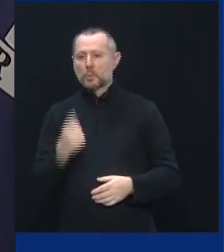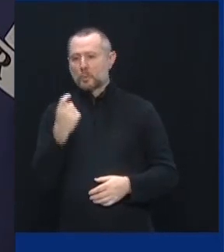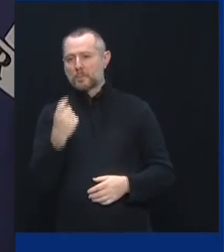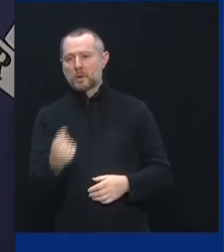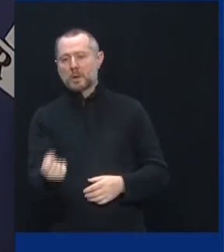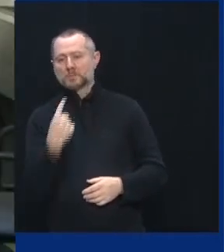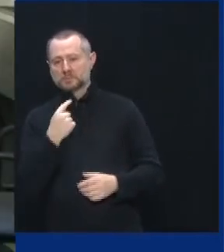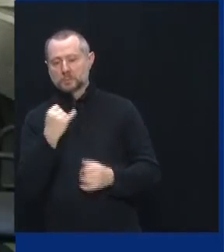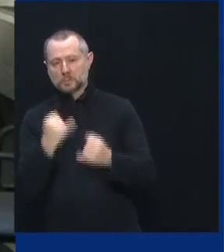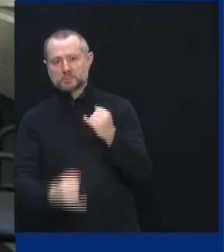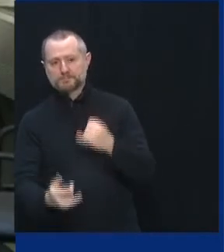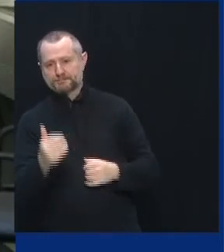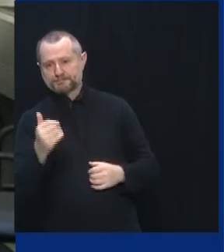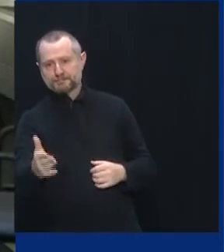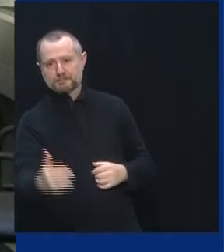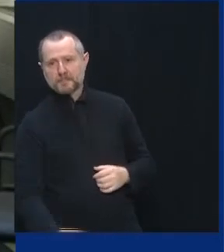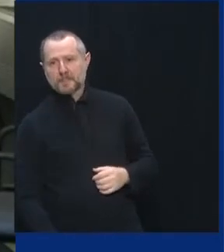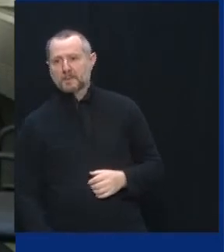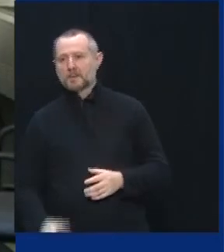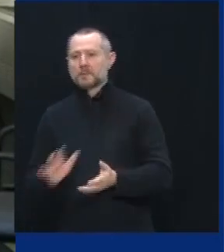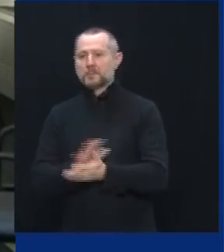question.